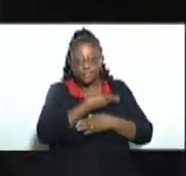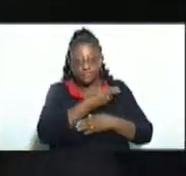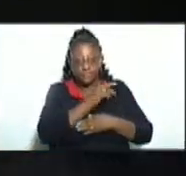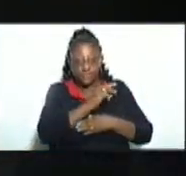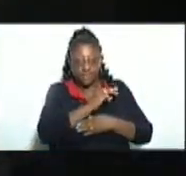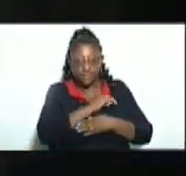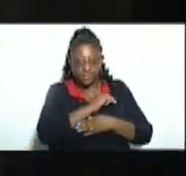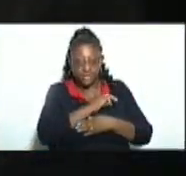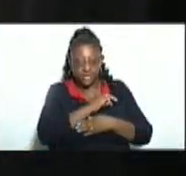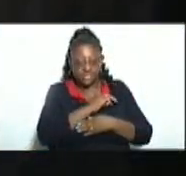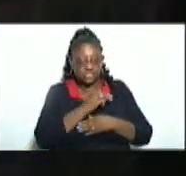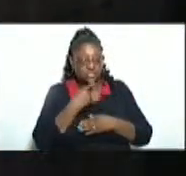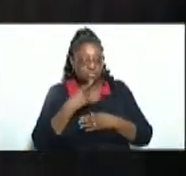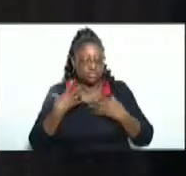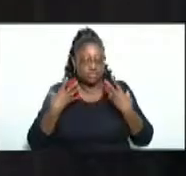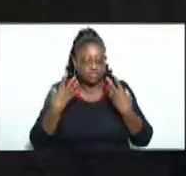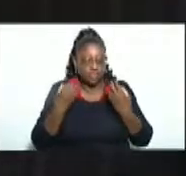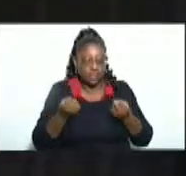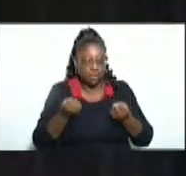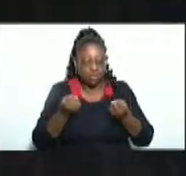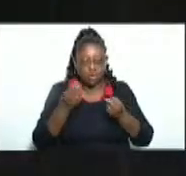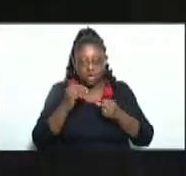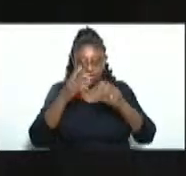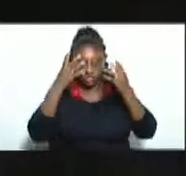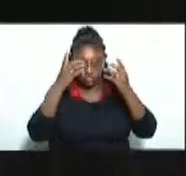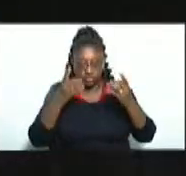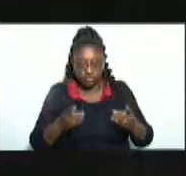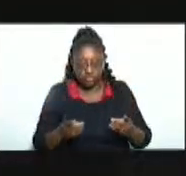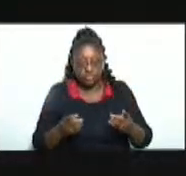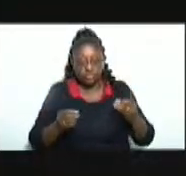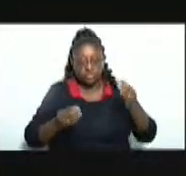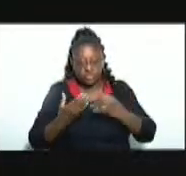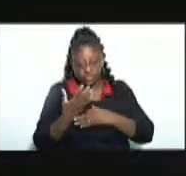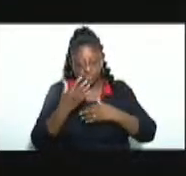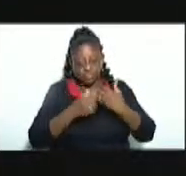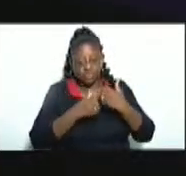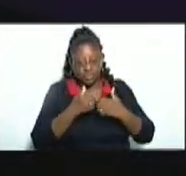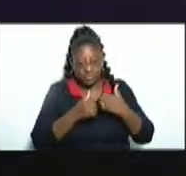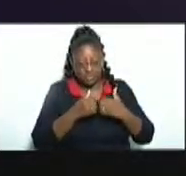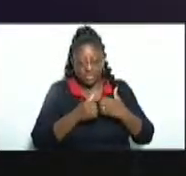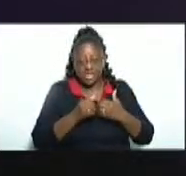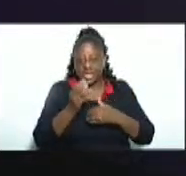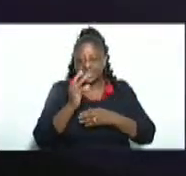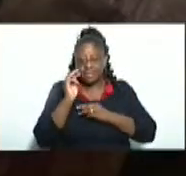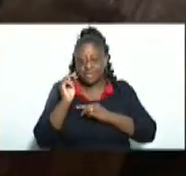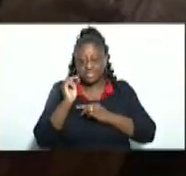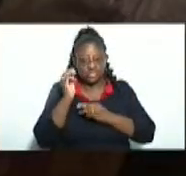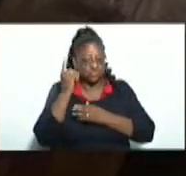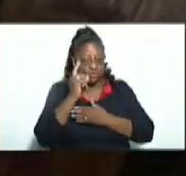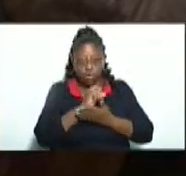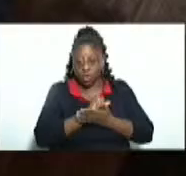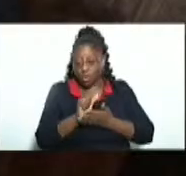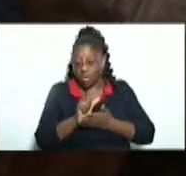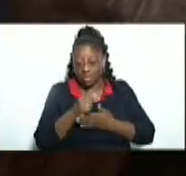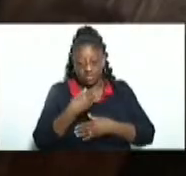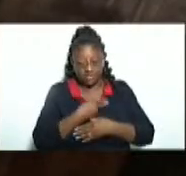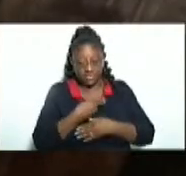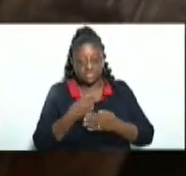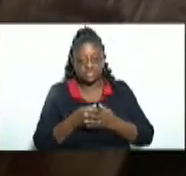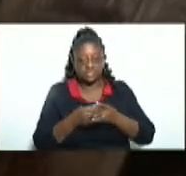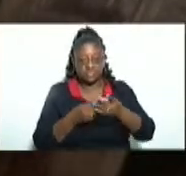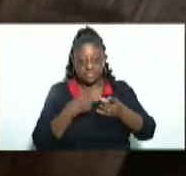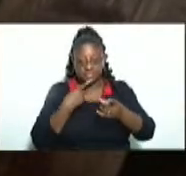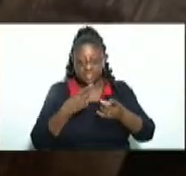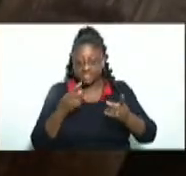The Power of Determination Persisting in the Midst of Adversity, with a message for all of us. I want you to be